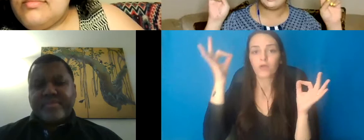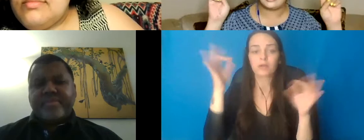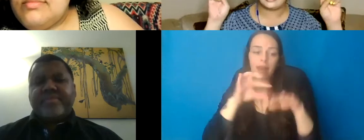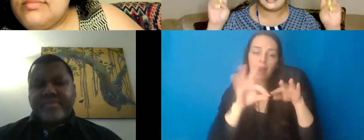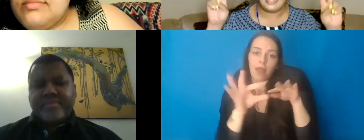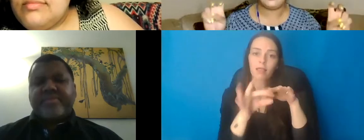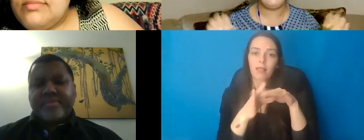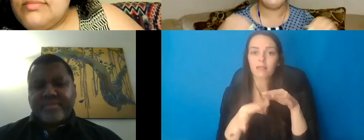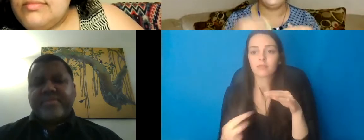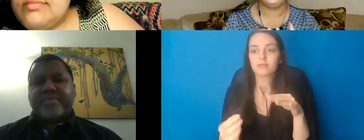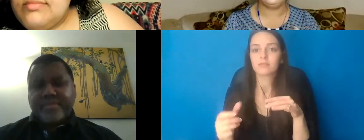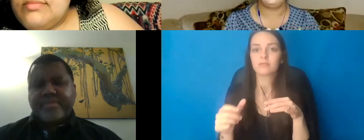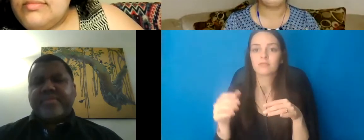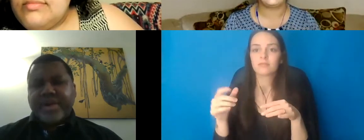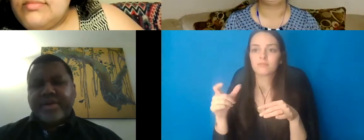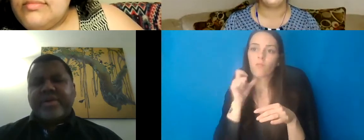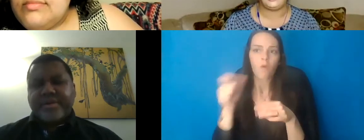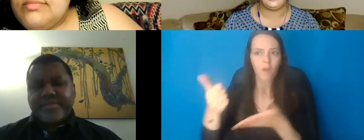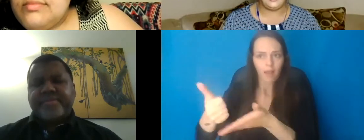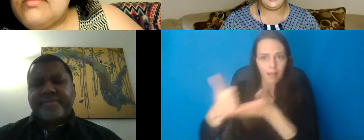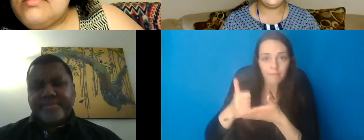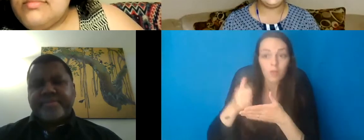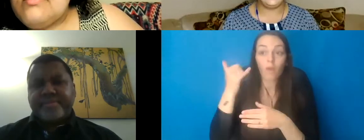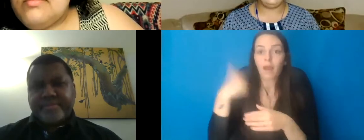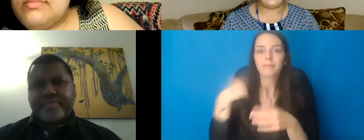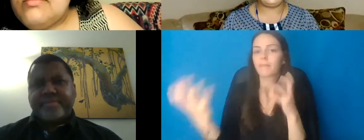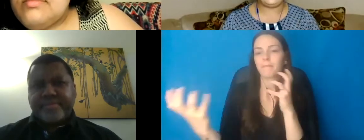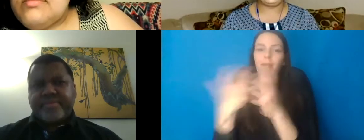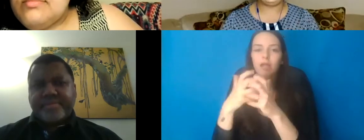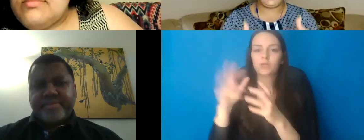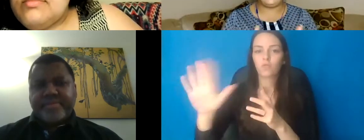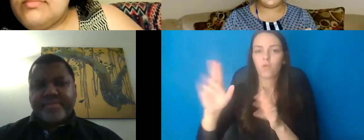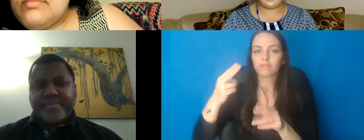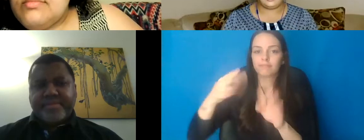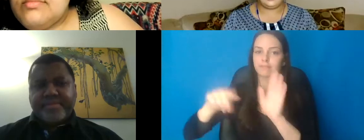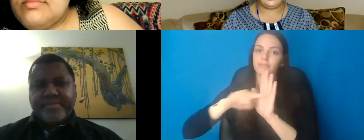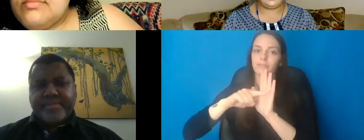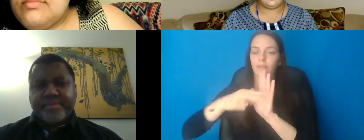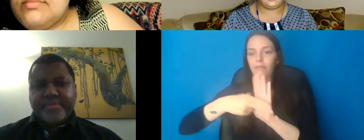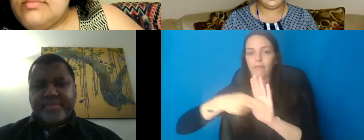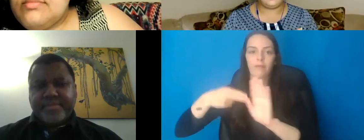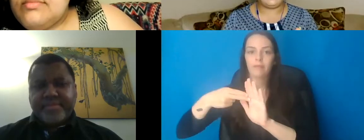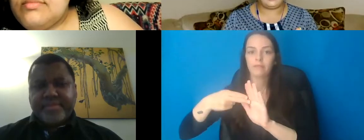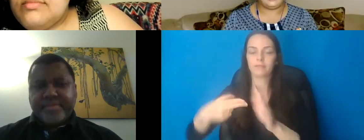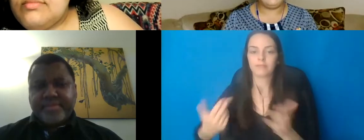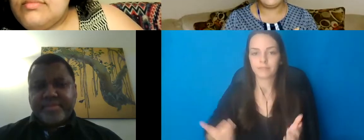the stereotype of what you think that I should be. And that dates back to,